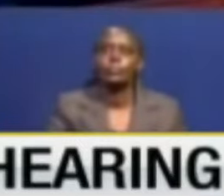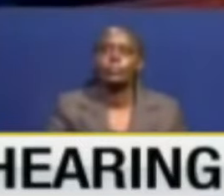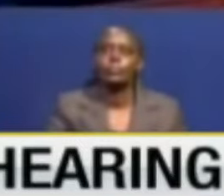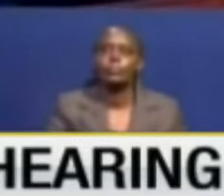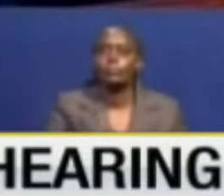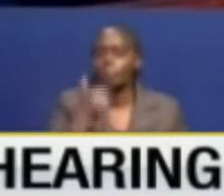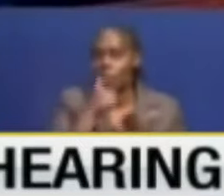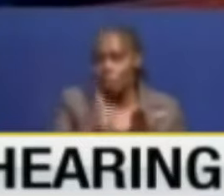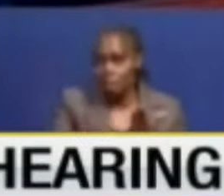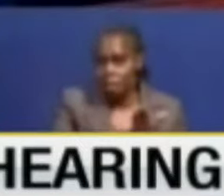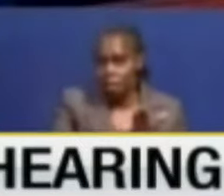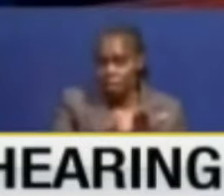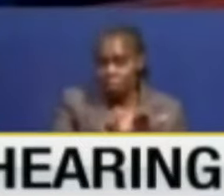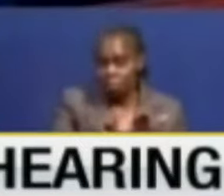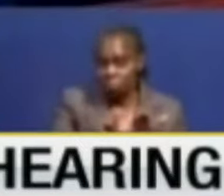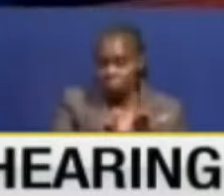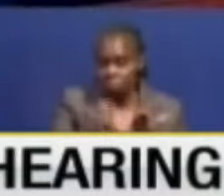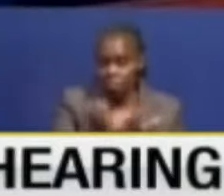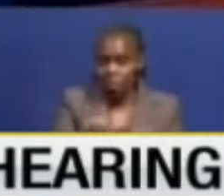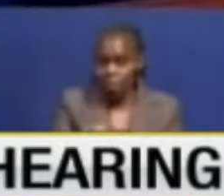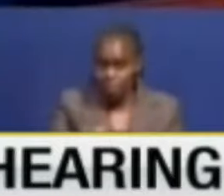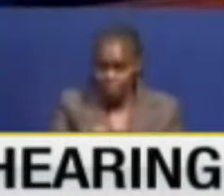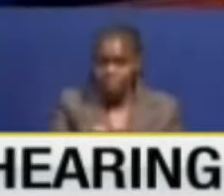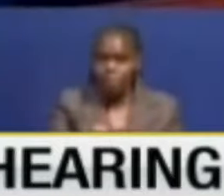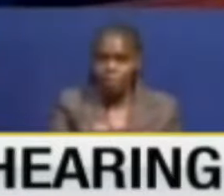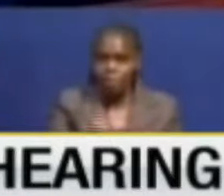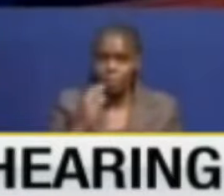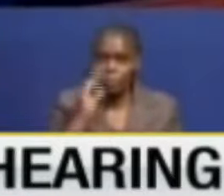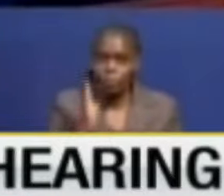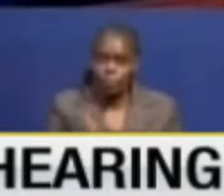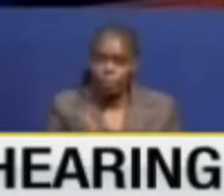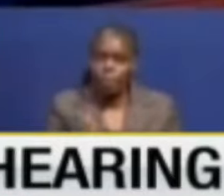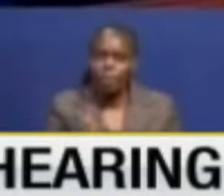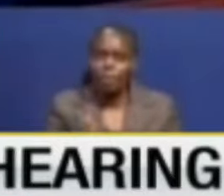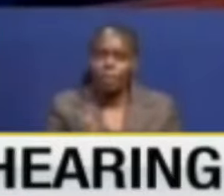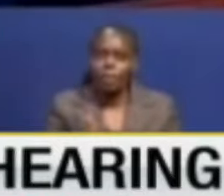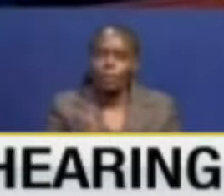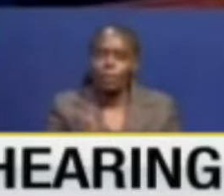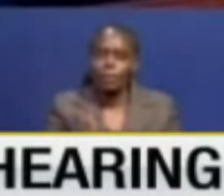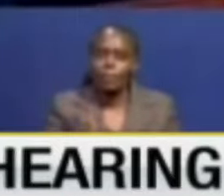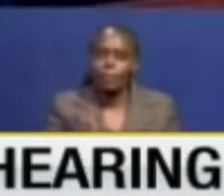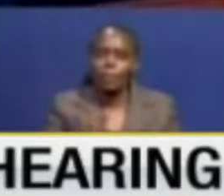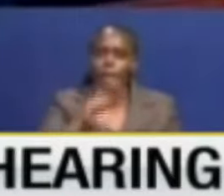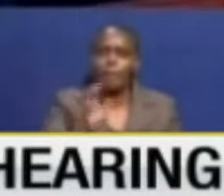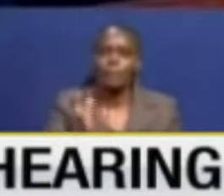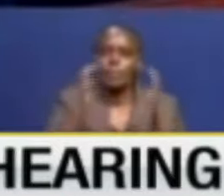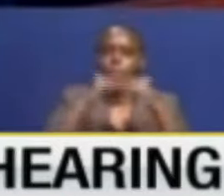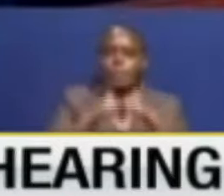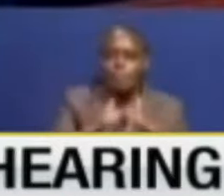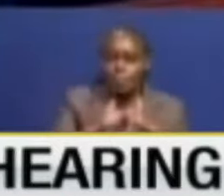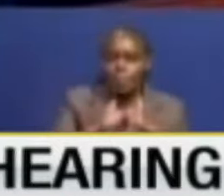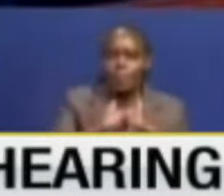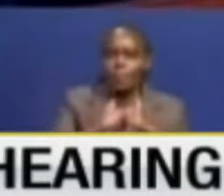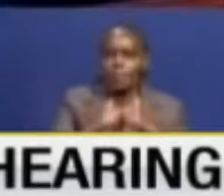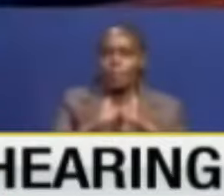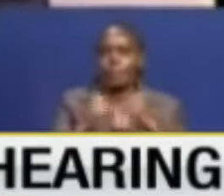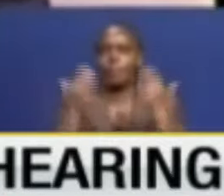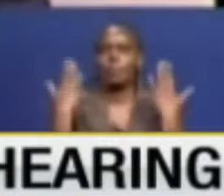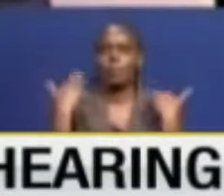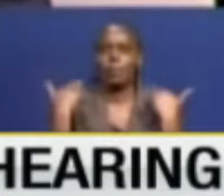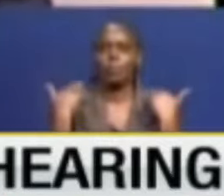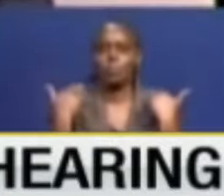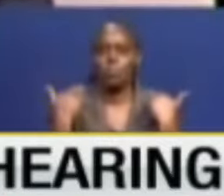This letter is purportedly received by the speaker of the county assembly of